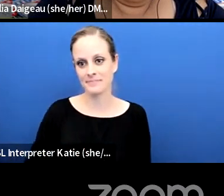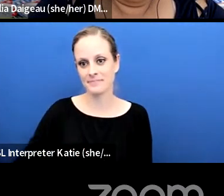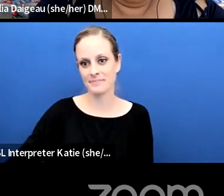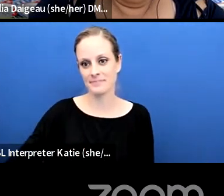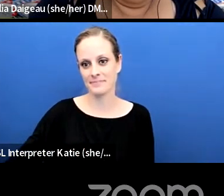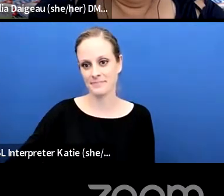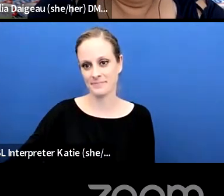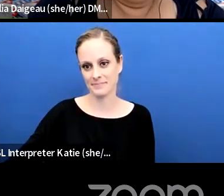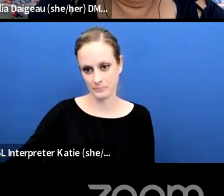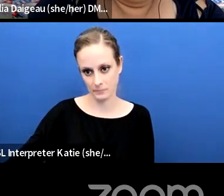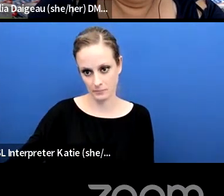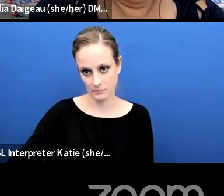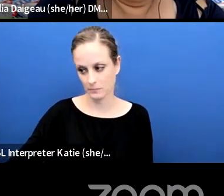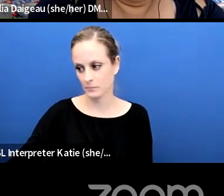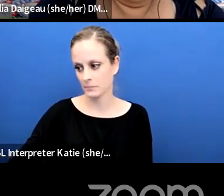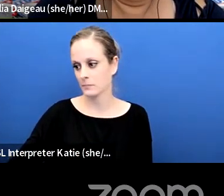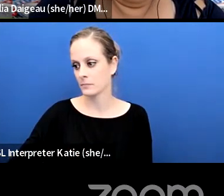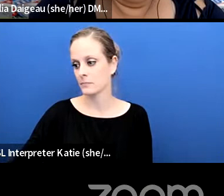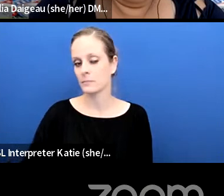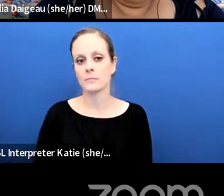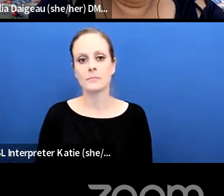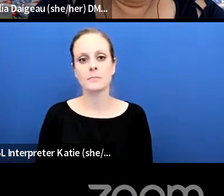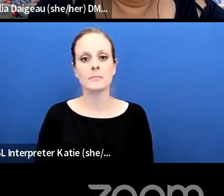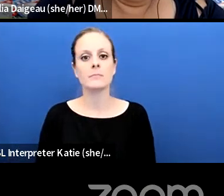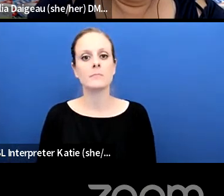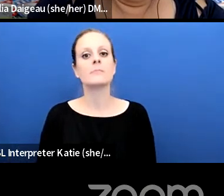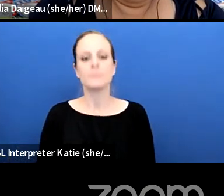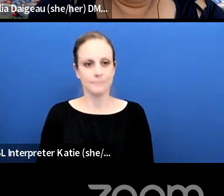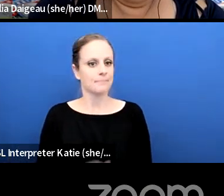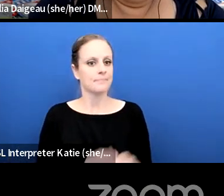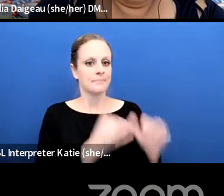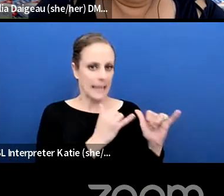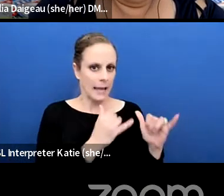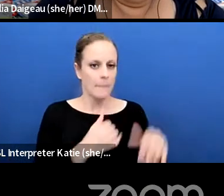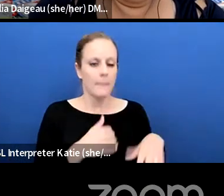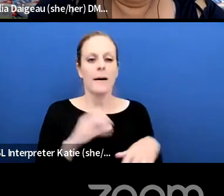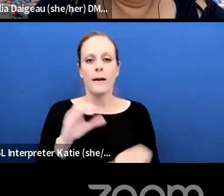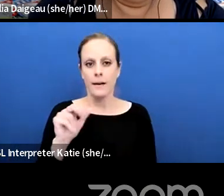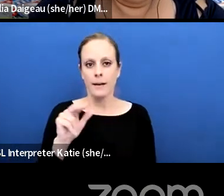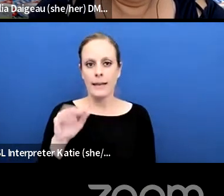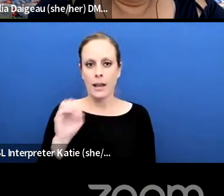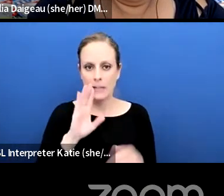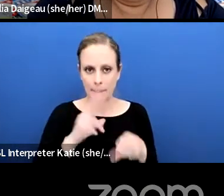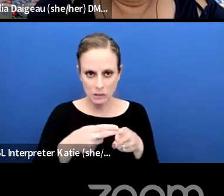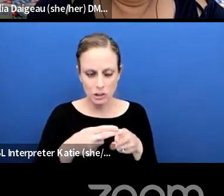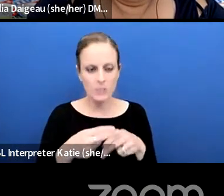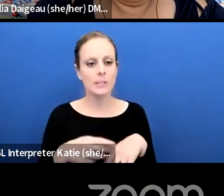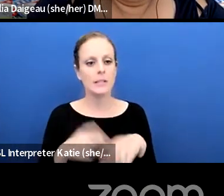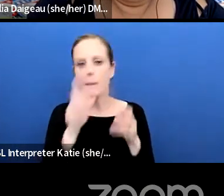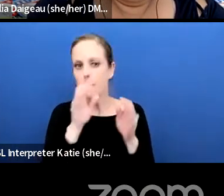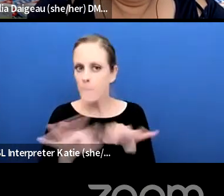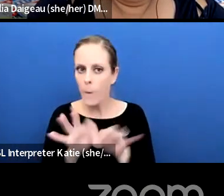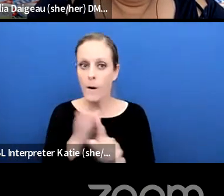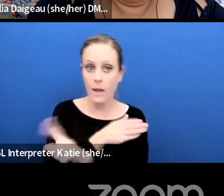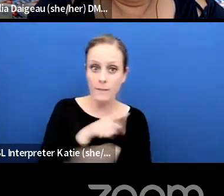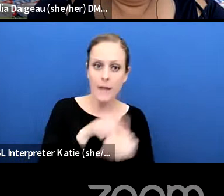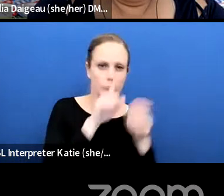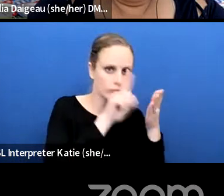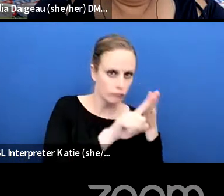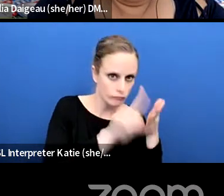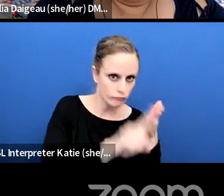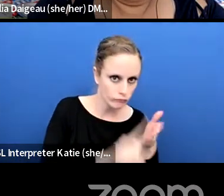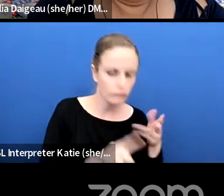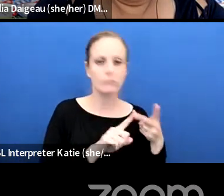do have a whole bunch of research done beforehand. I'll type up the notes I want to go